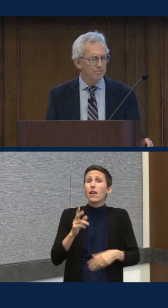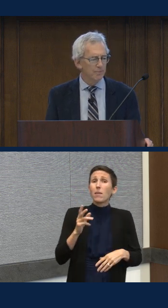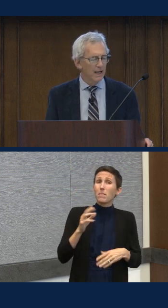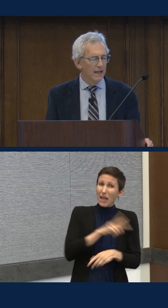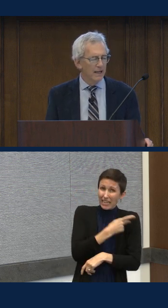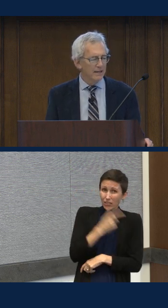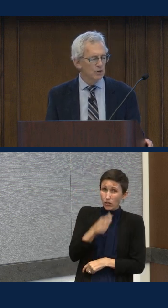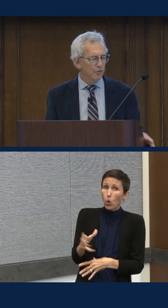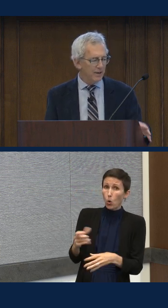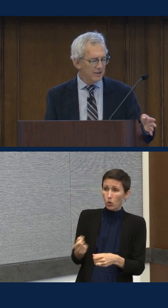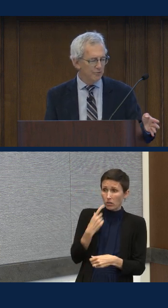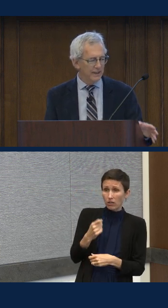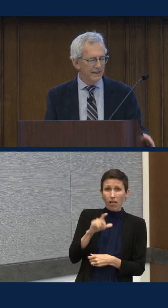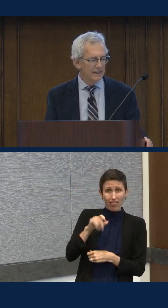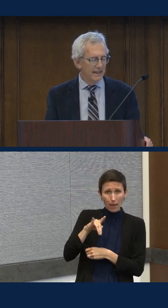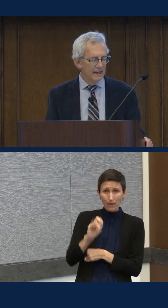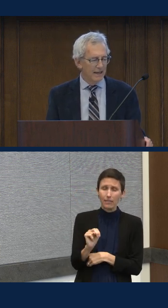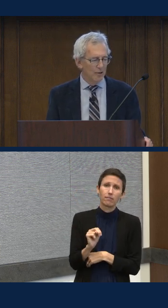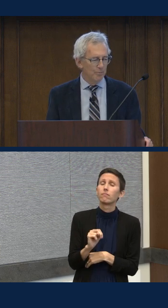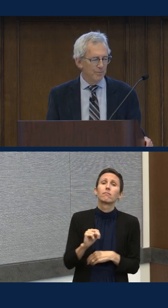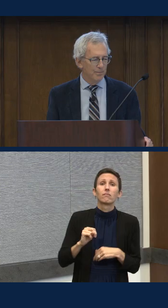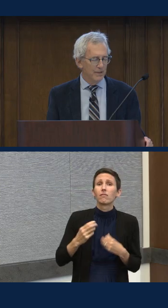weight. So effectively,